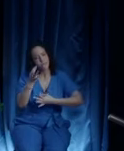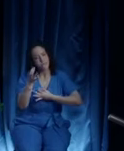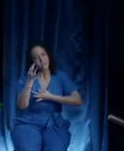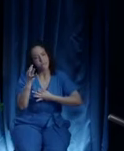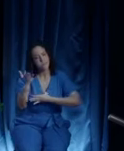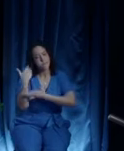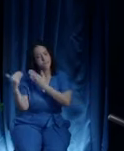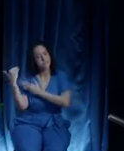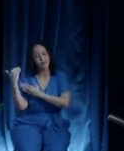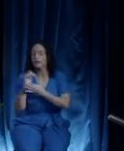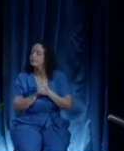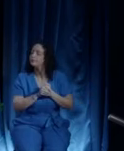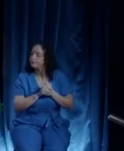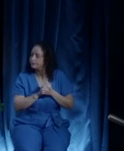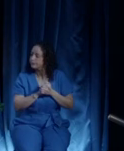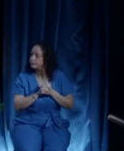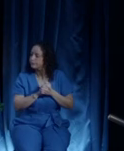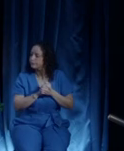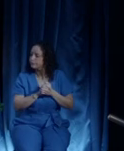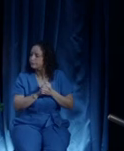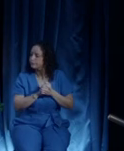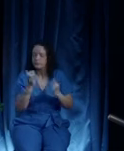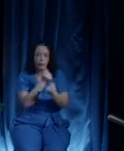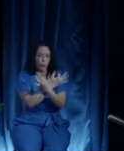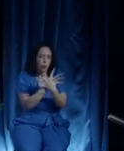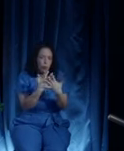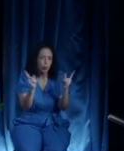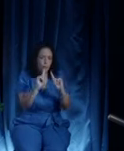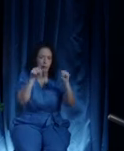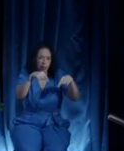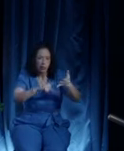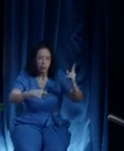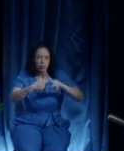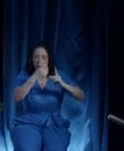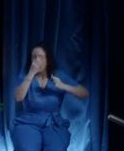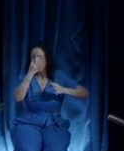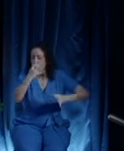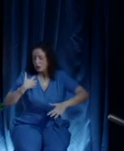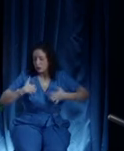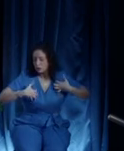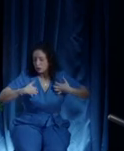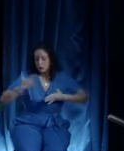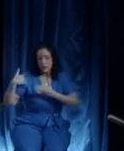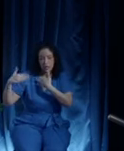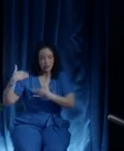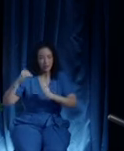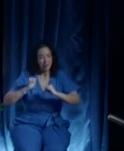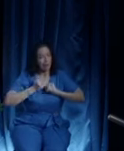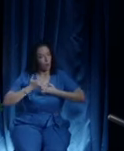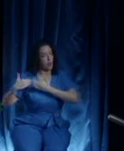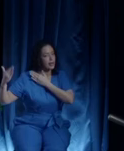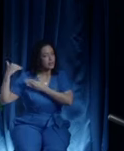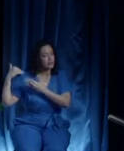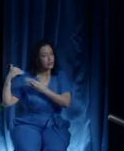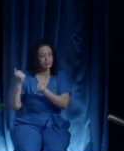And there's a huge number of people in this country who are fascinated in history and in our history. And I think many of